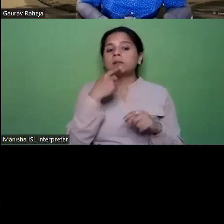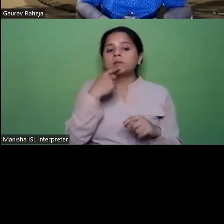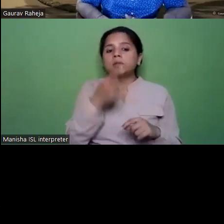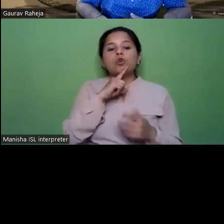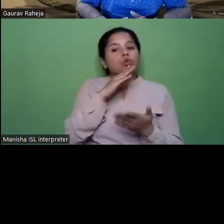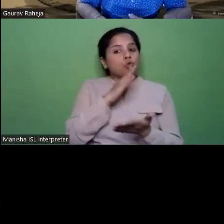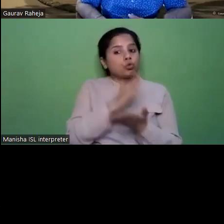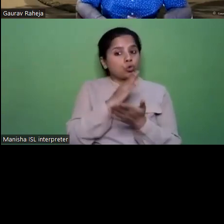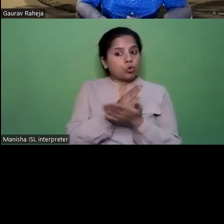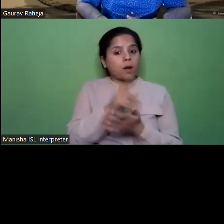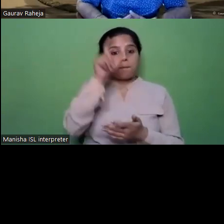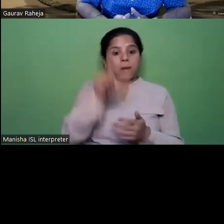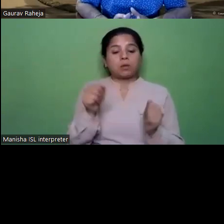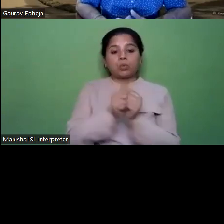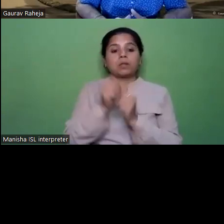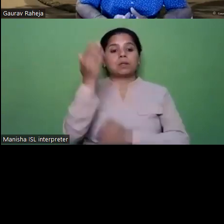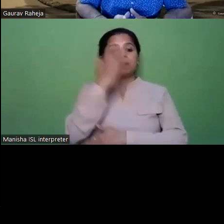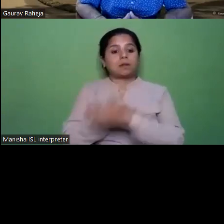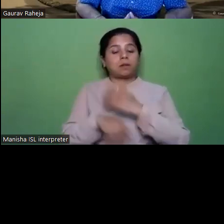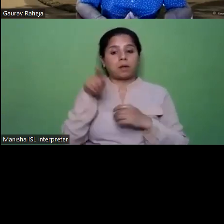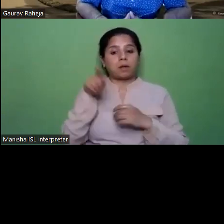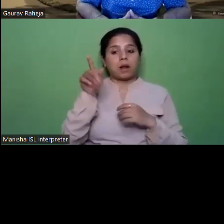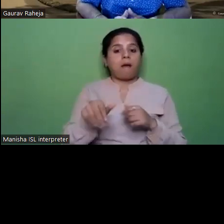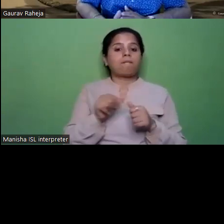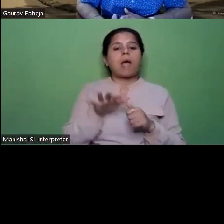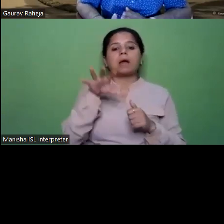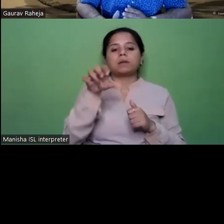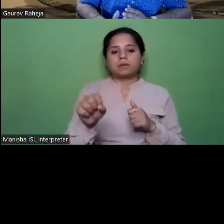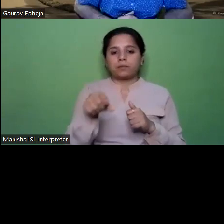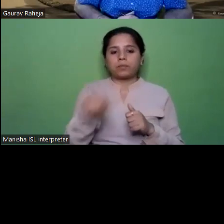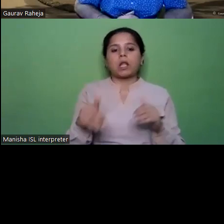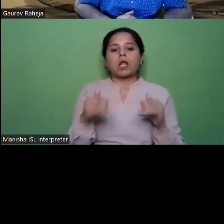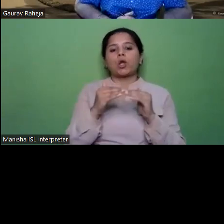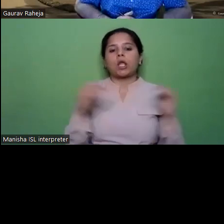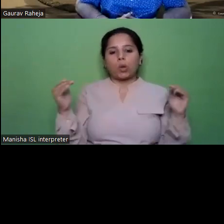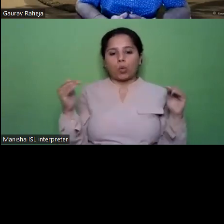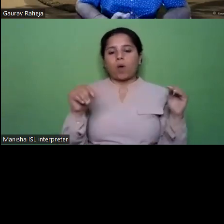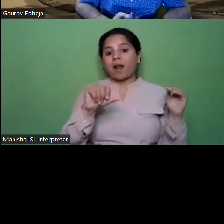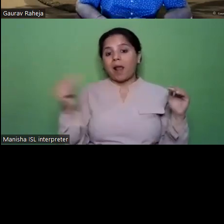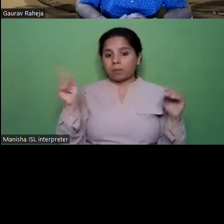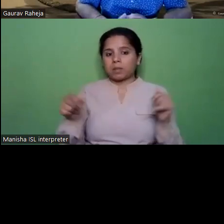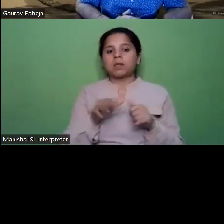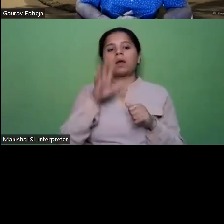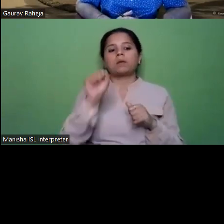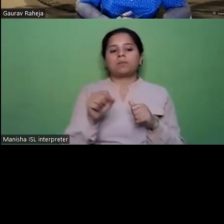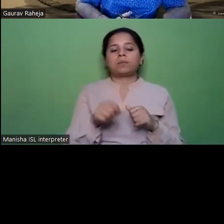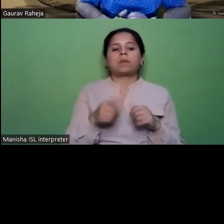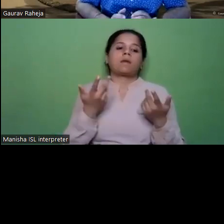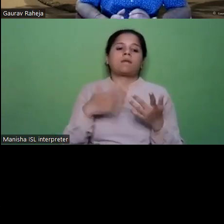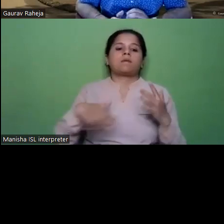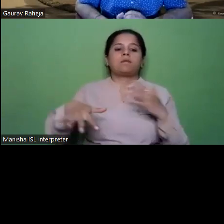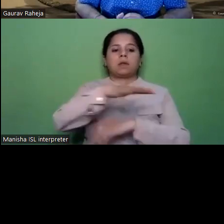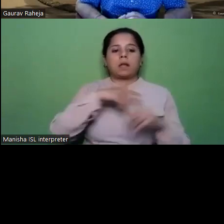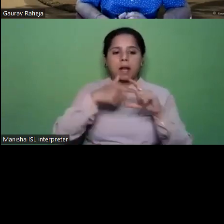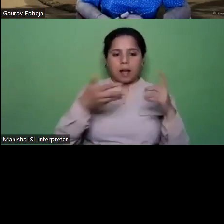ensure that persons with disabilities have the access on an equal basis with others to the physical environment,